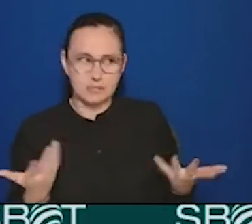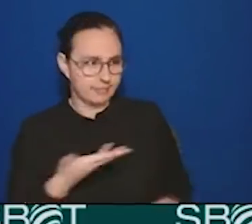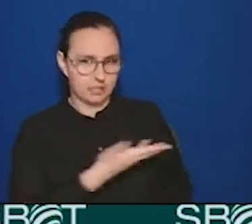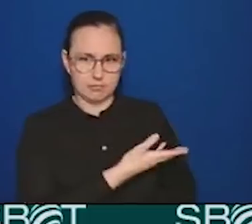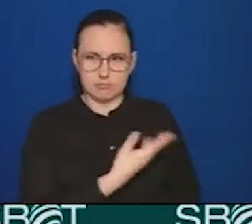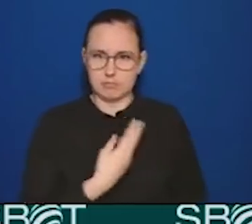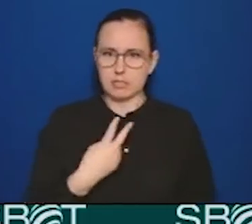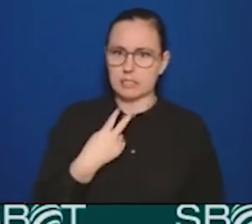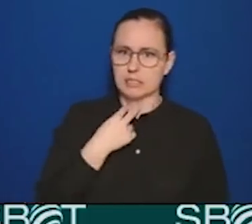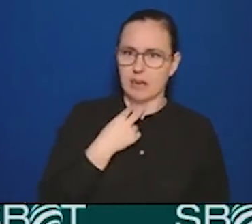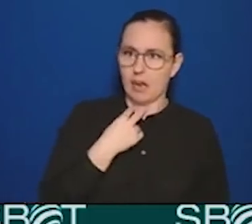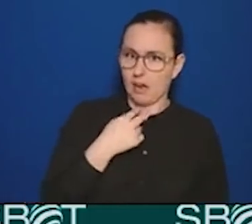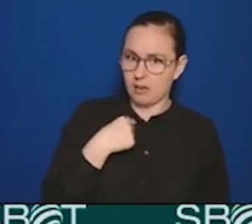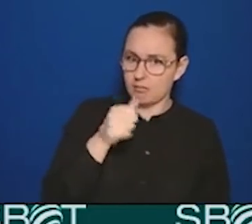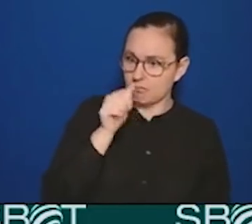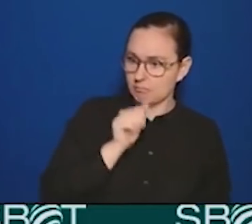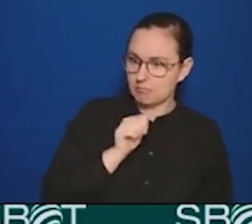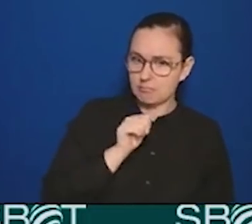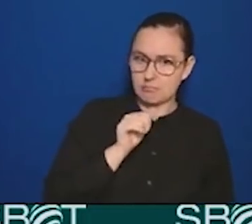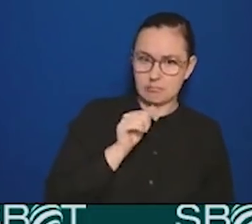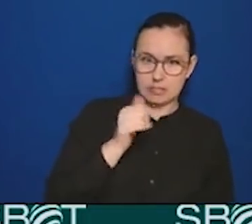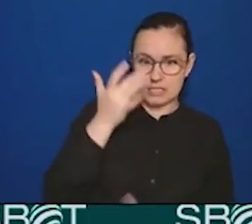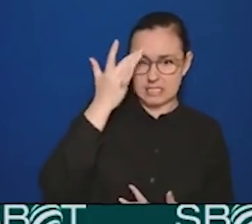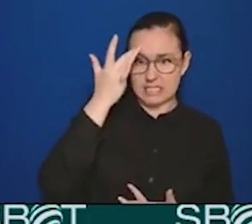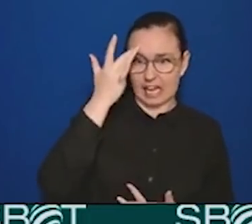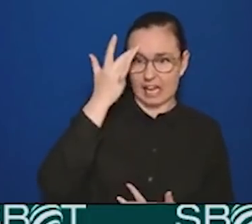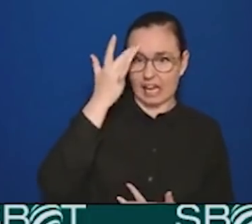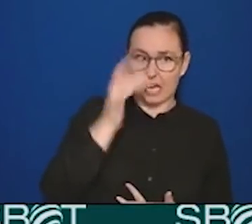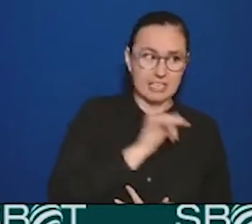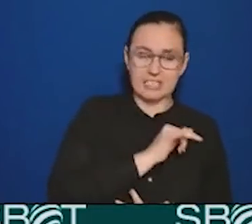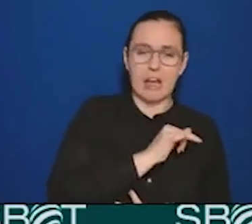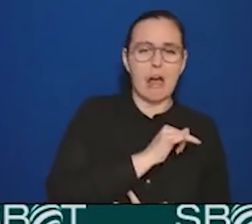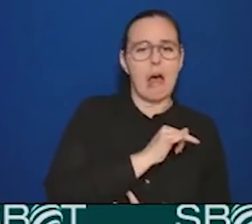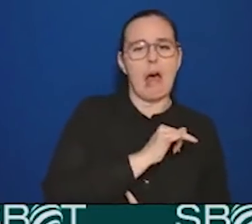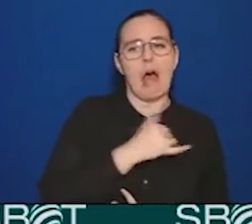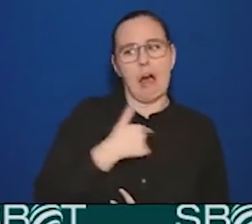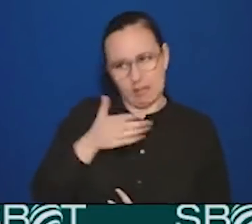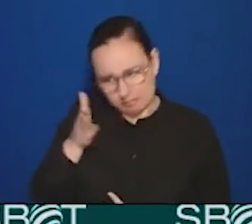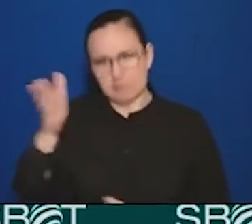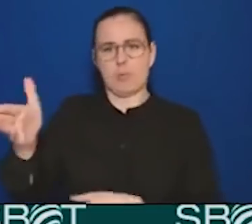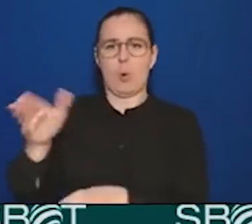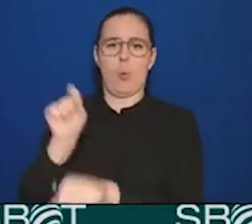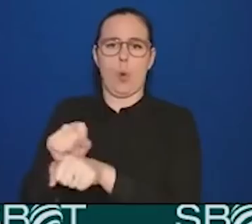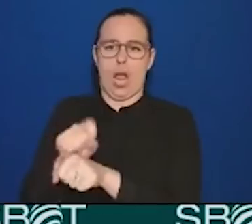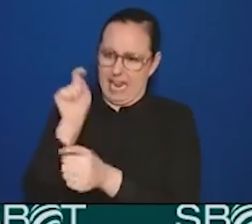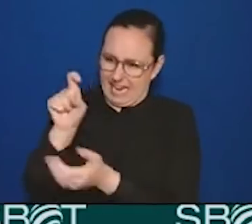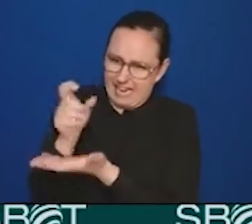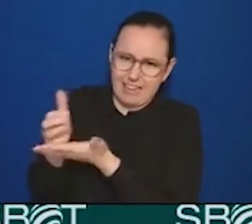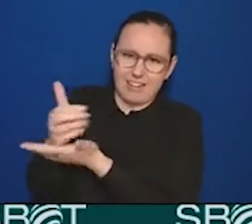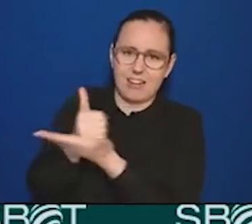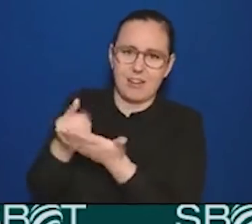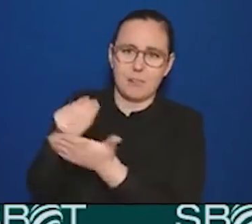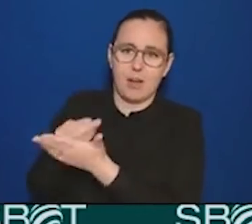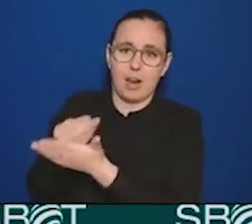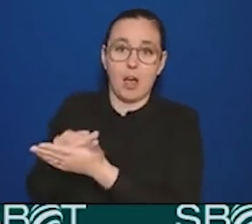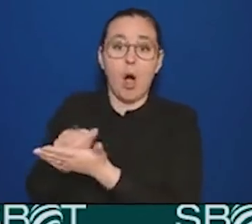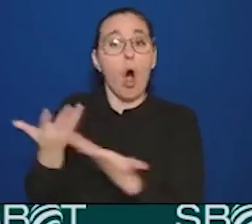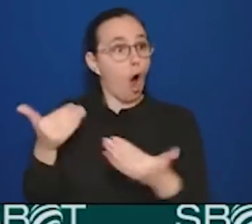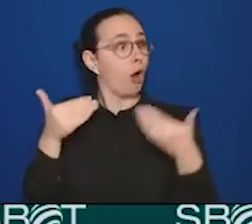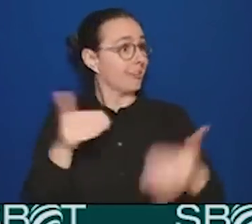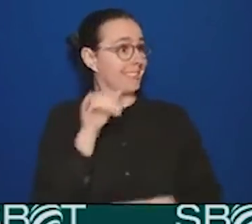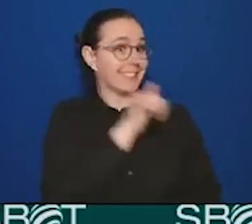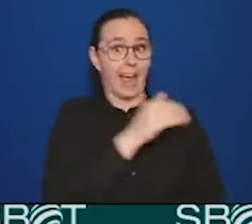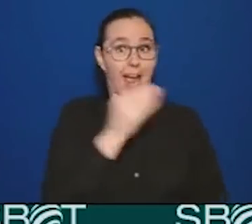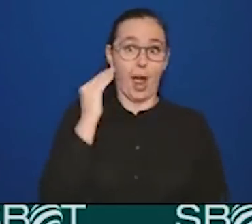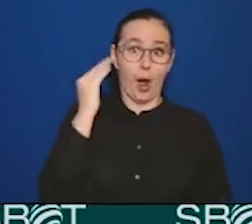a vital paycheck or stay home and receive no money. That's why many people in Surrey, and